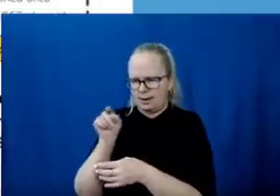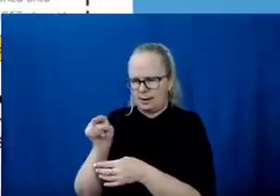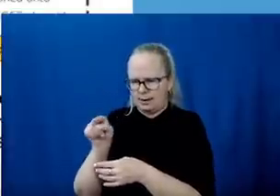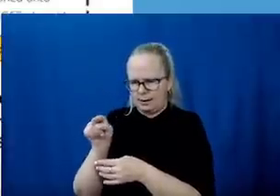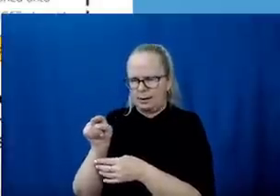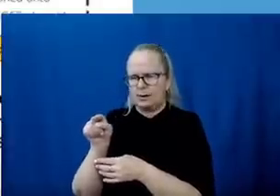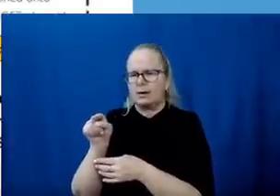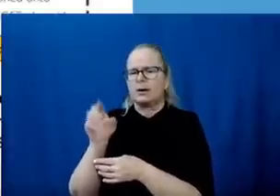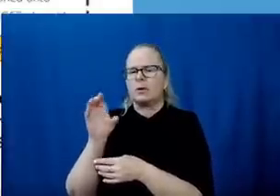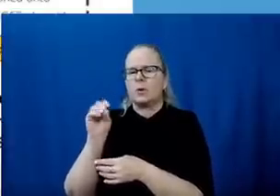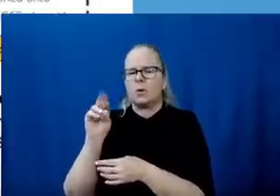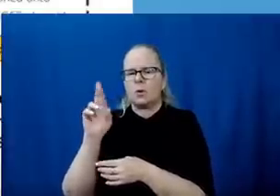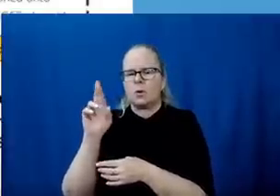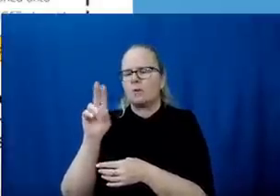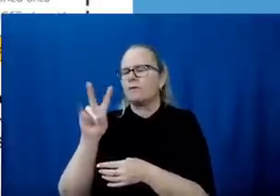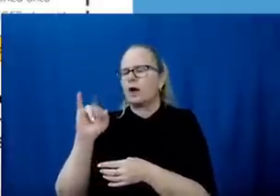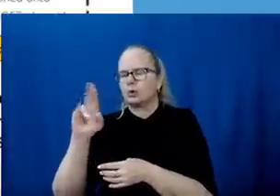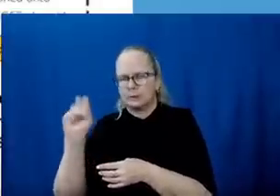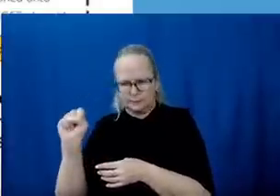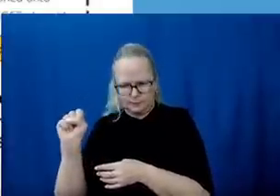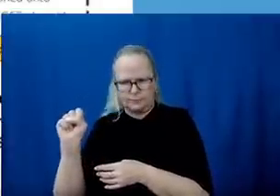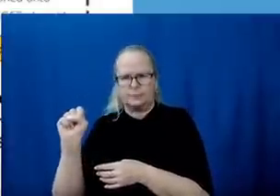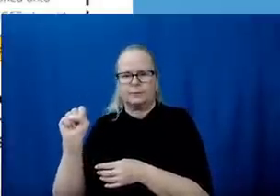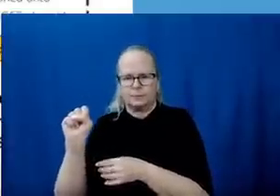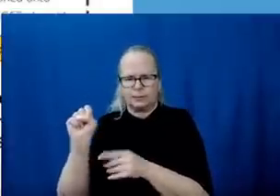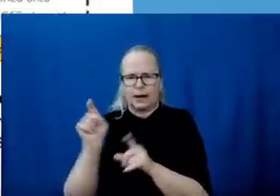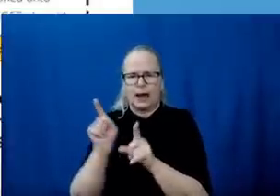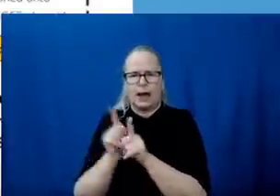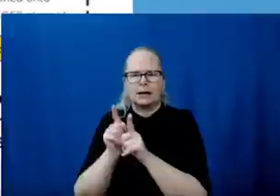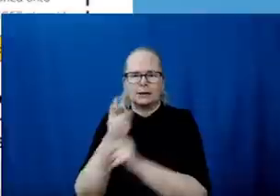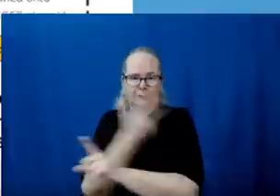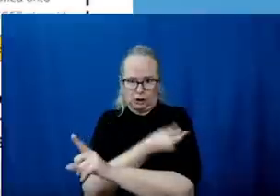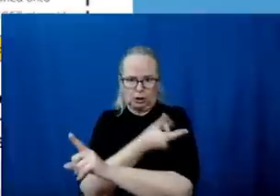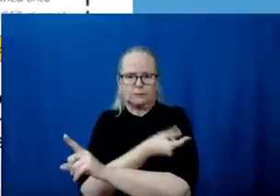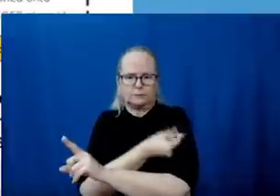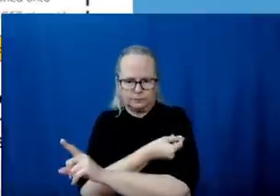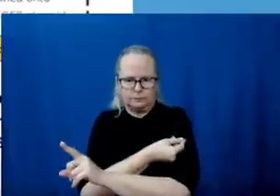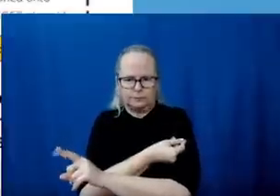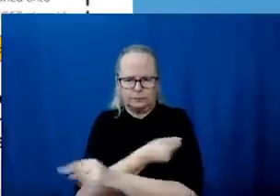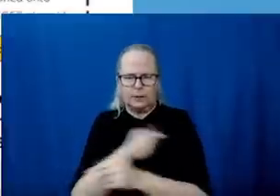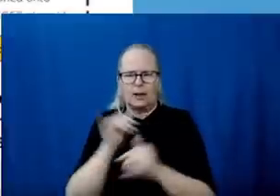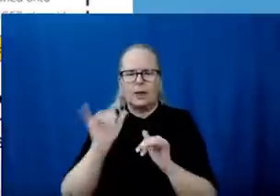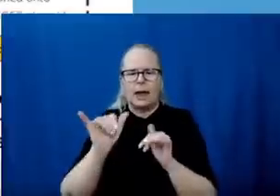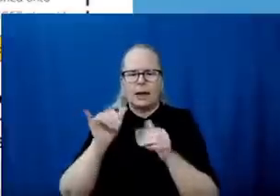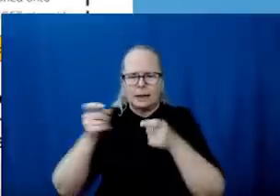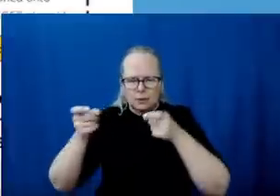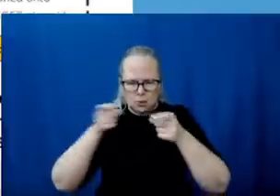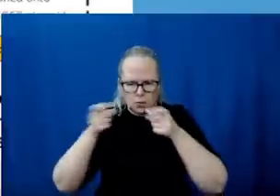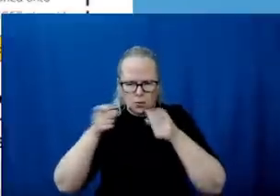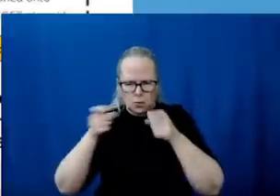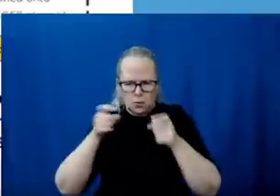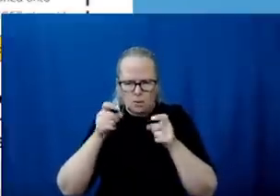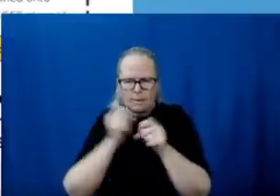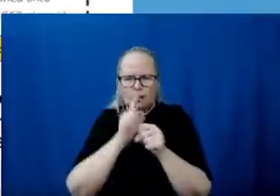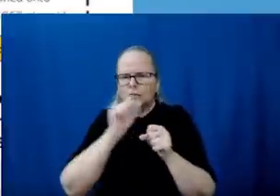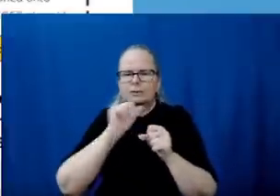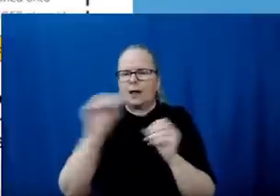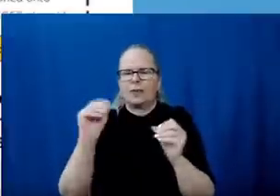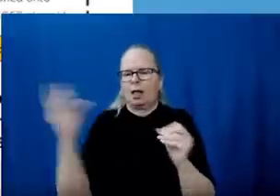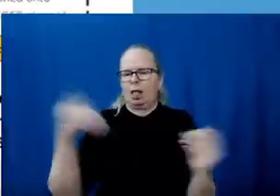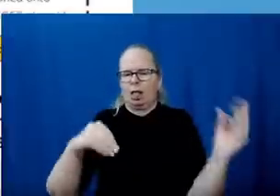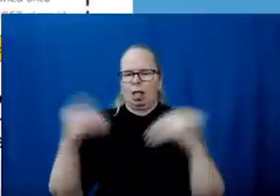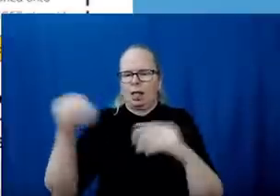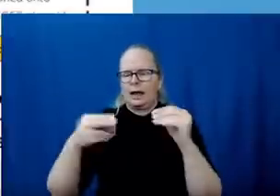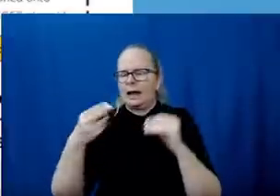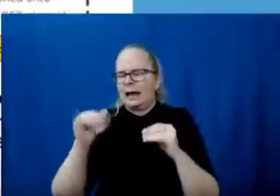which is a vaccine that we can use. And we, again, use that as an internal control to make sure that there's no inhibitors present. And